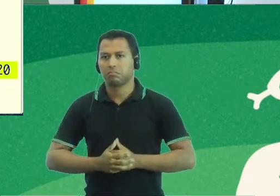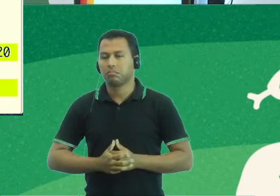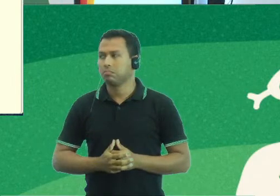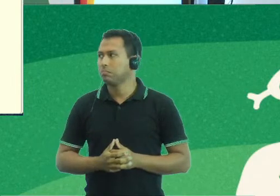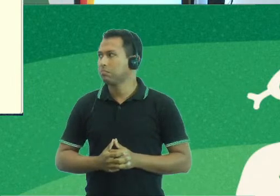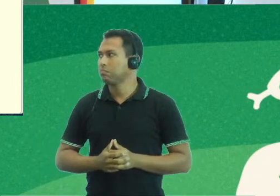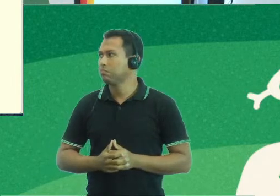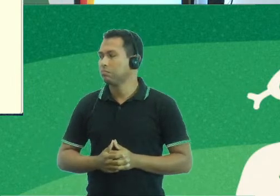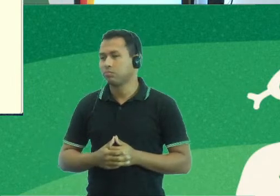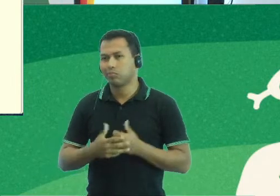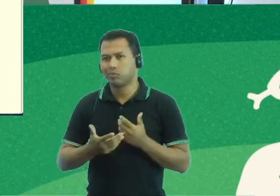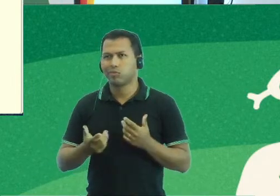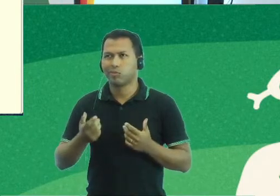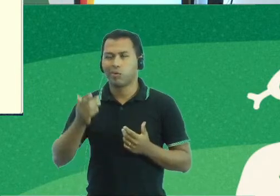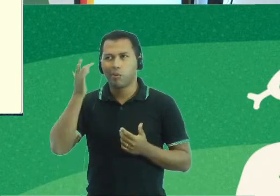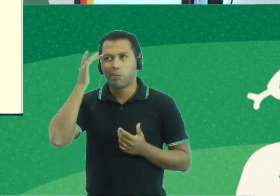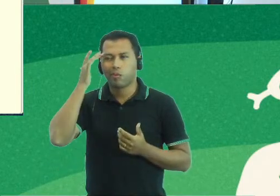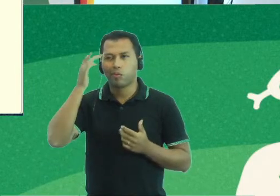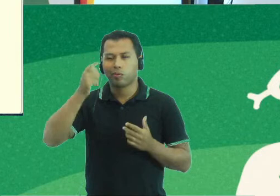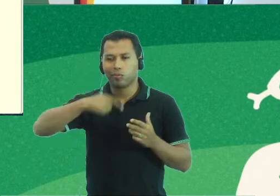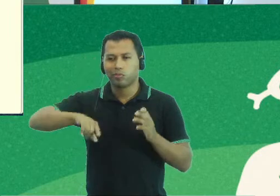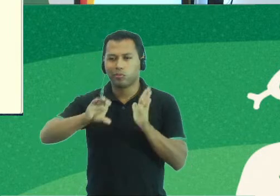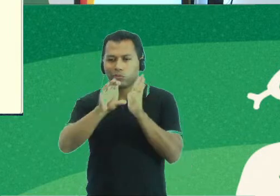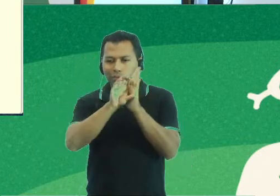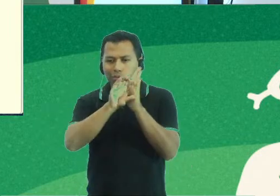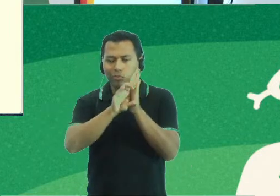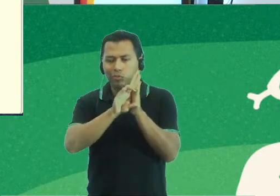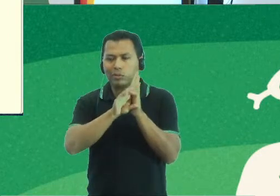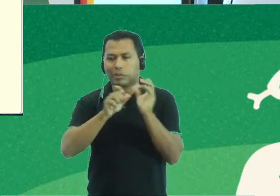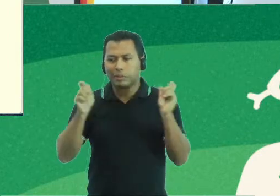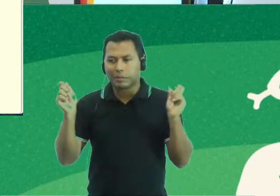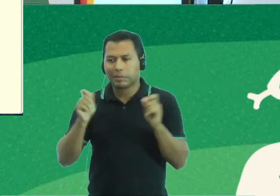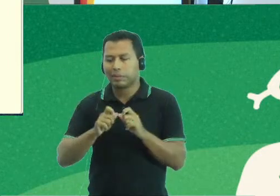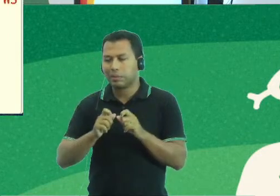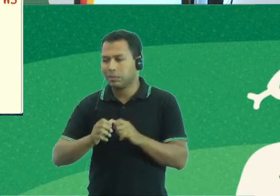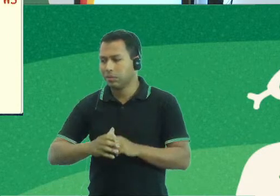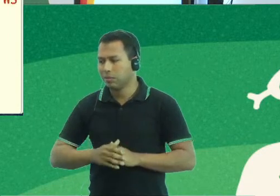So let's see if this works real quick.